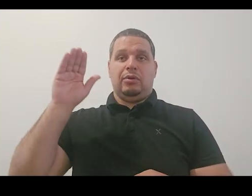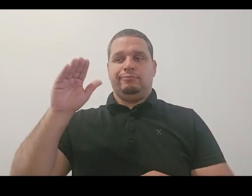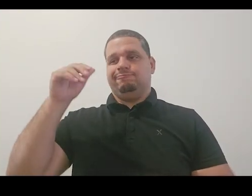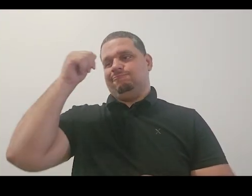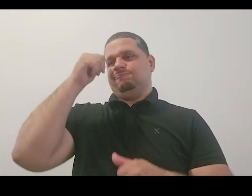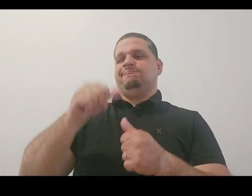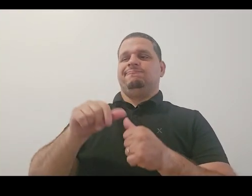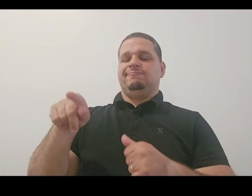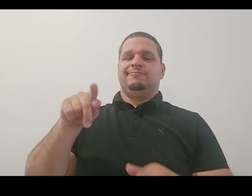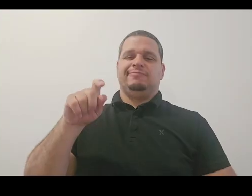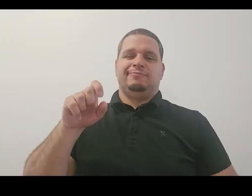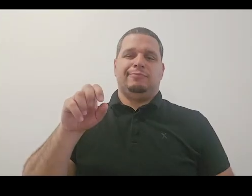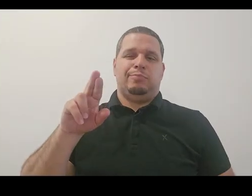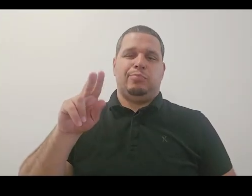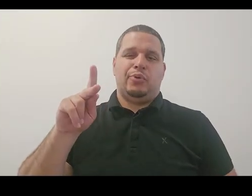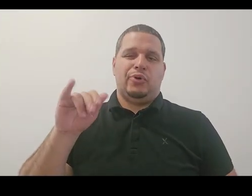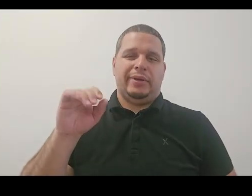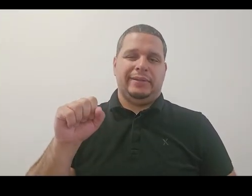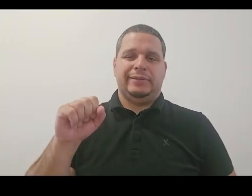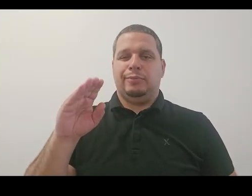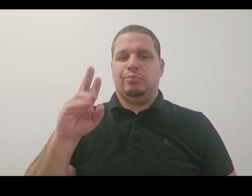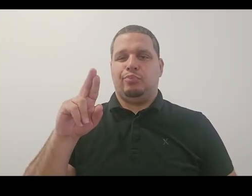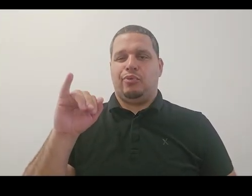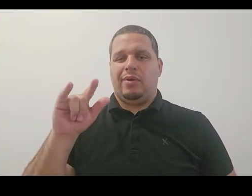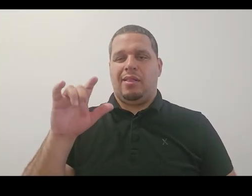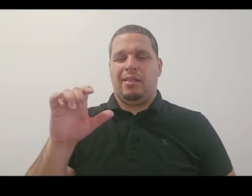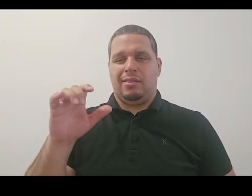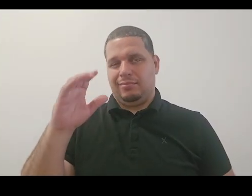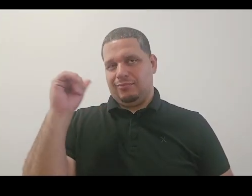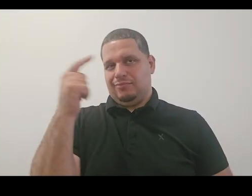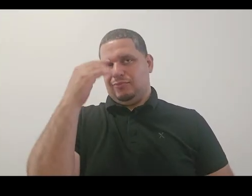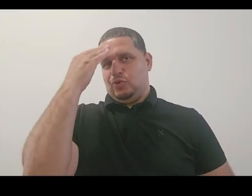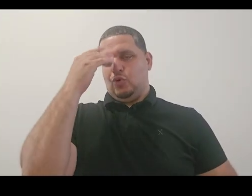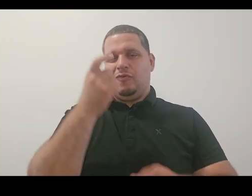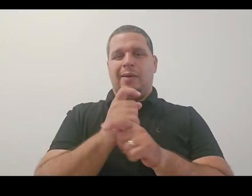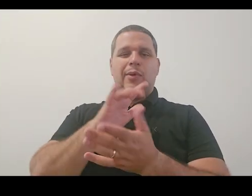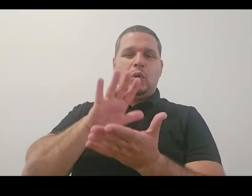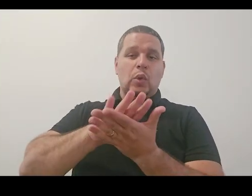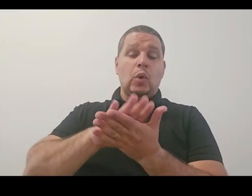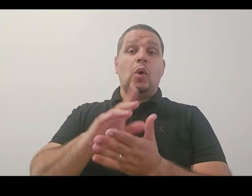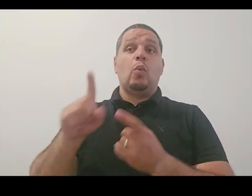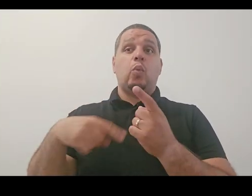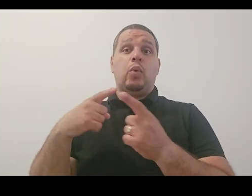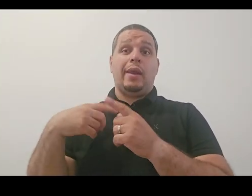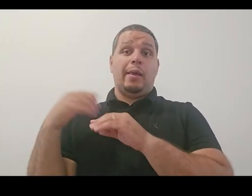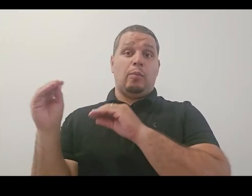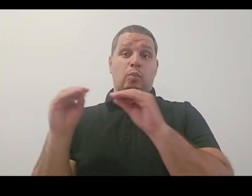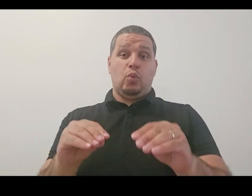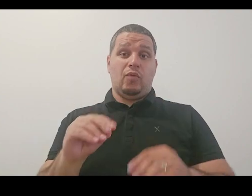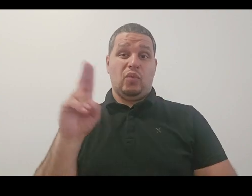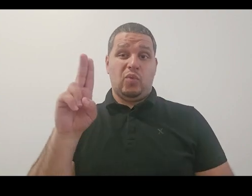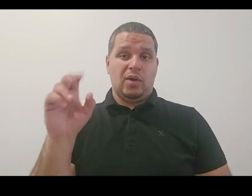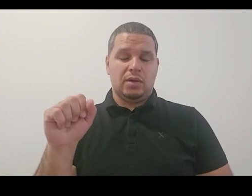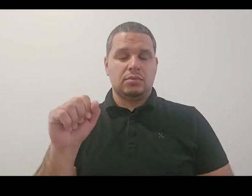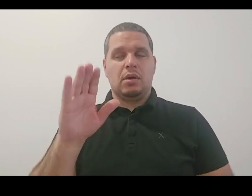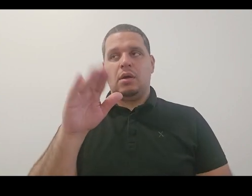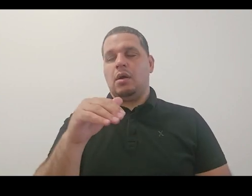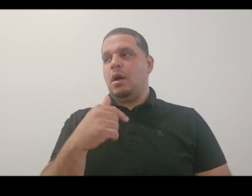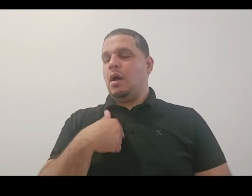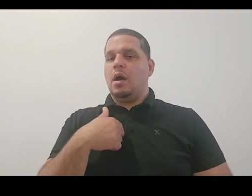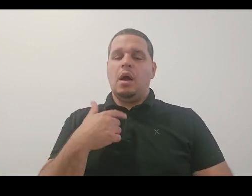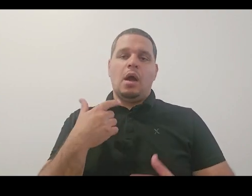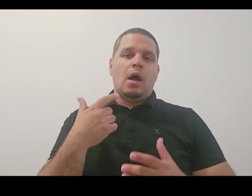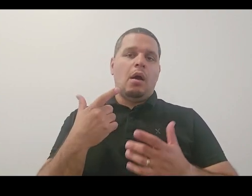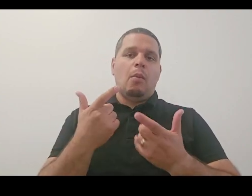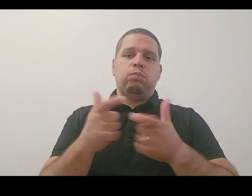gone through some kind of educational program. And so when I came to the US, I had a whole world open